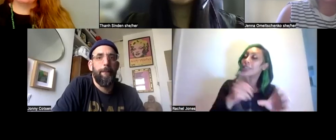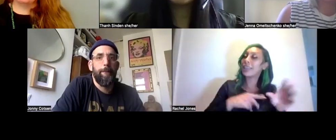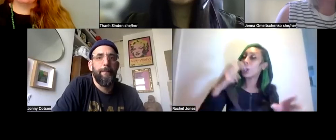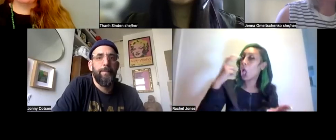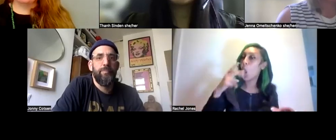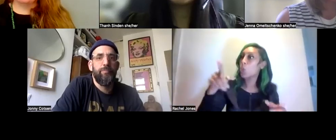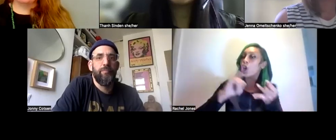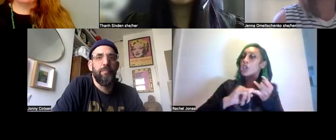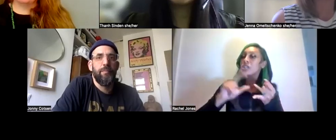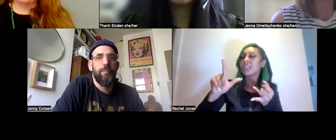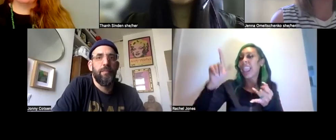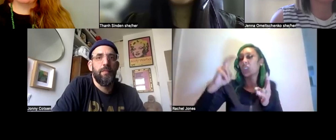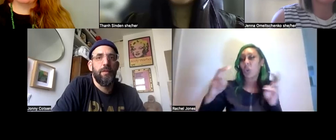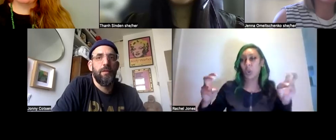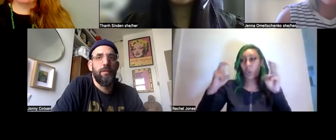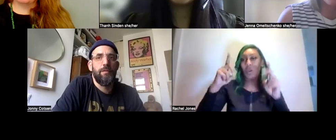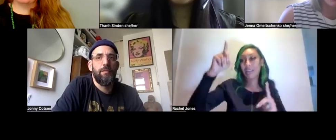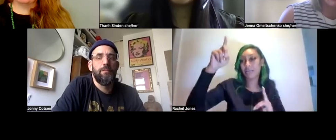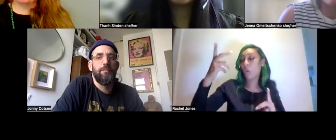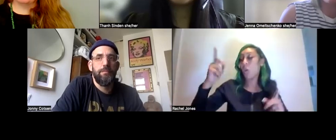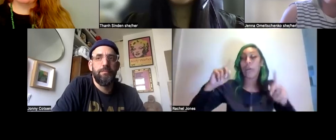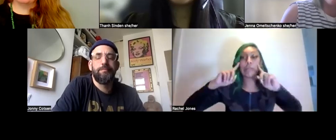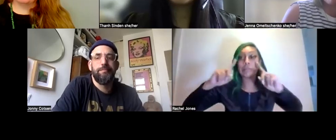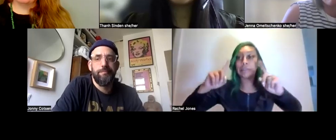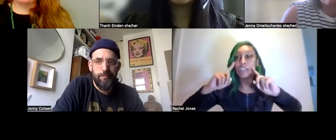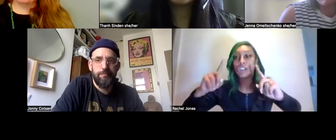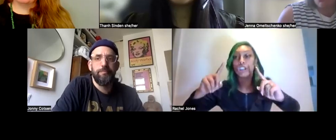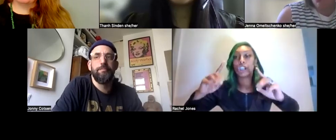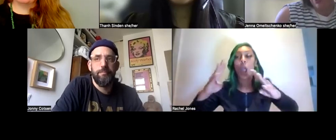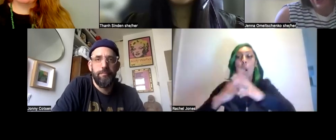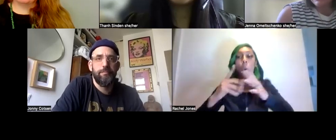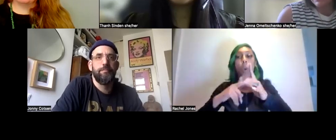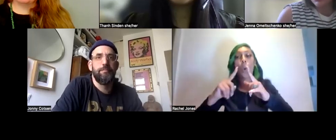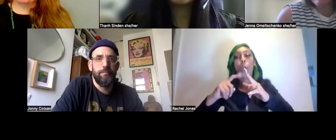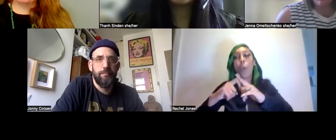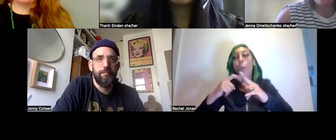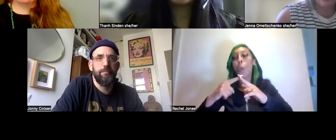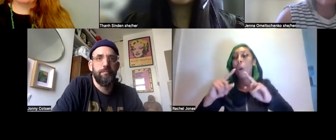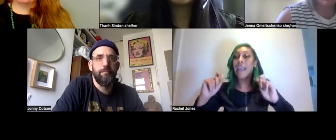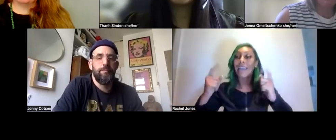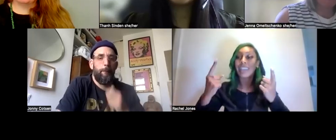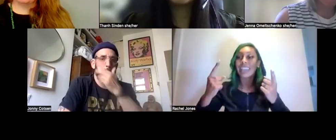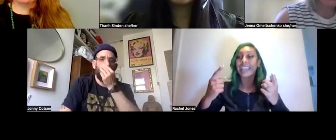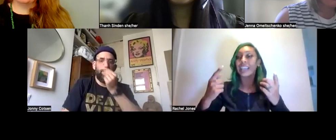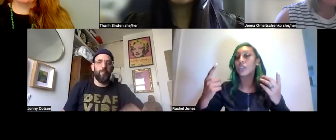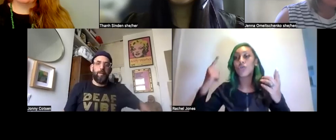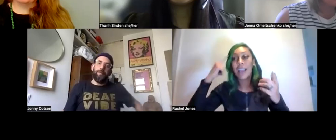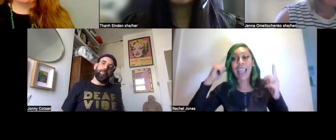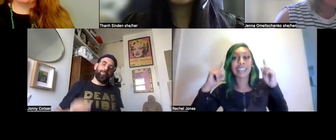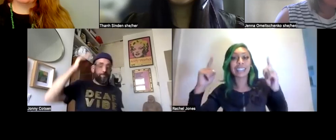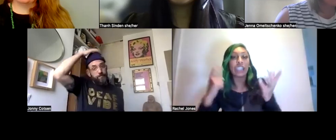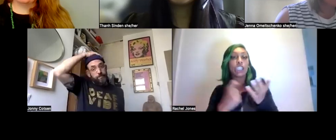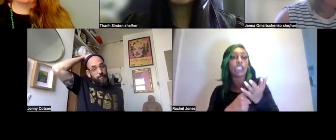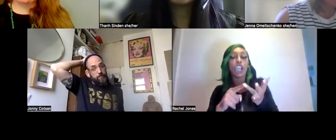should be, or even maybe like a teacher in Wakefield or a head teacher in Rochdale or an